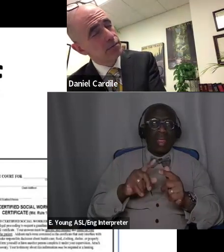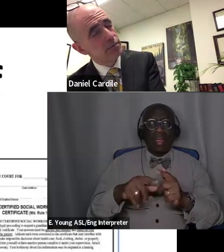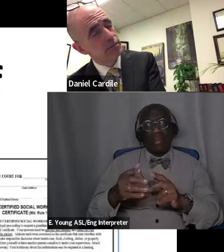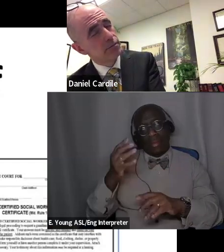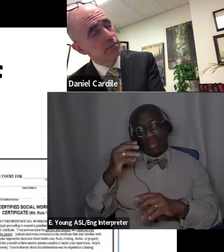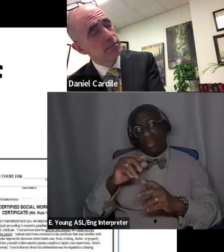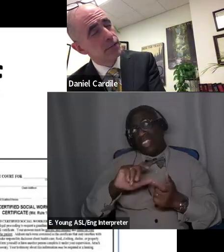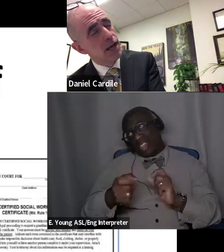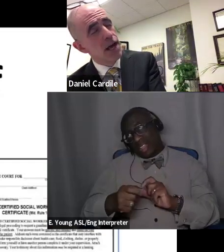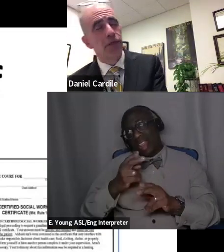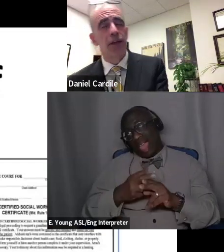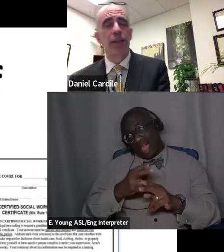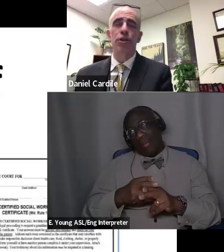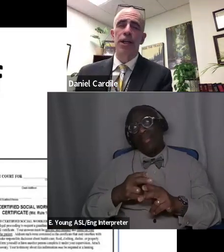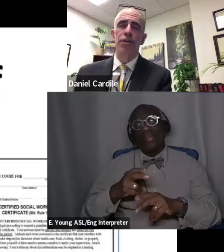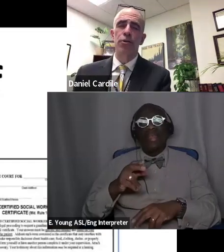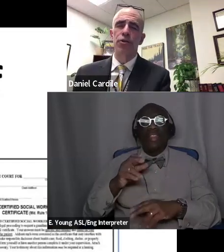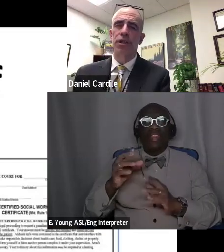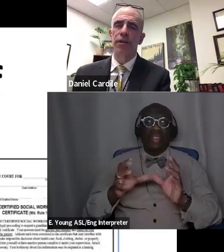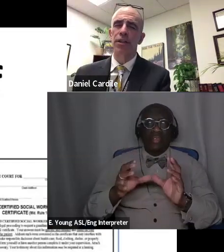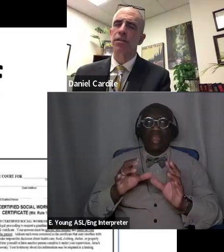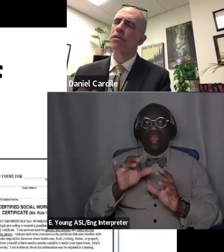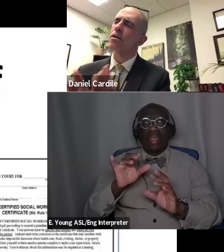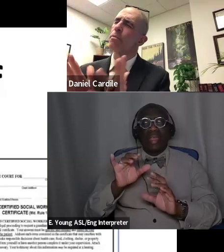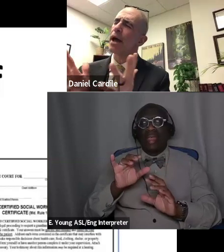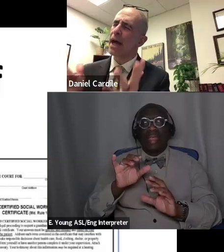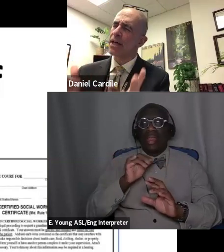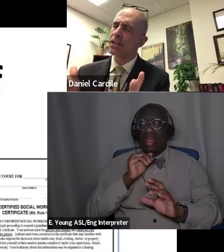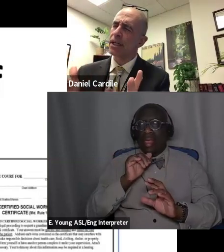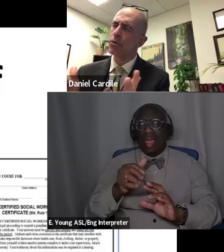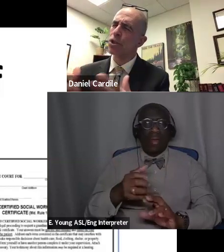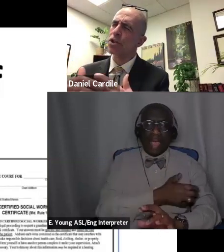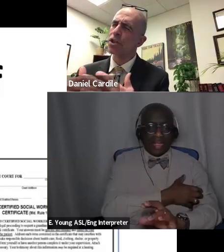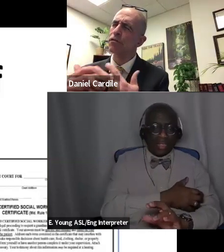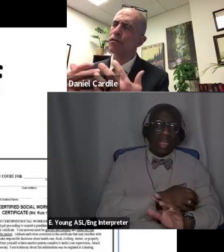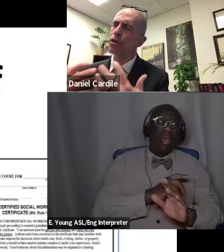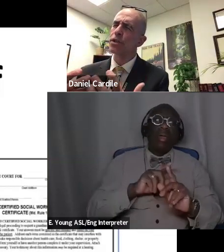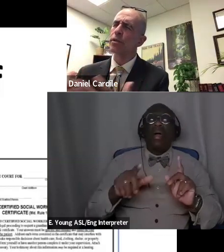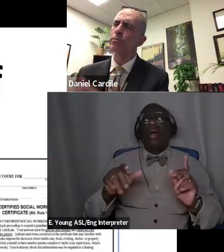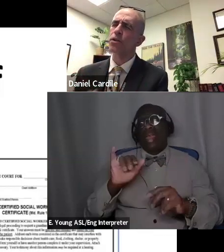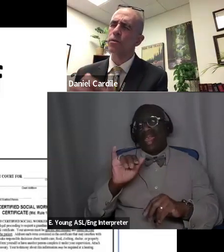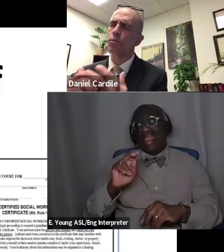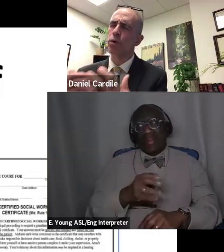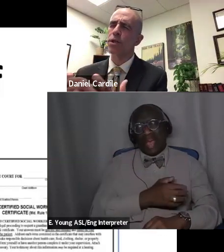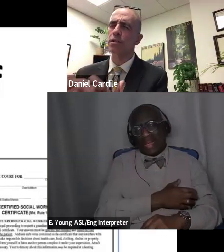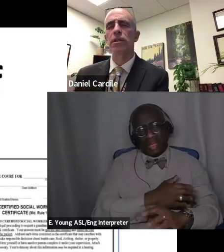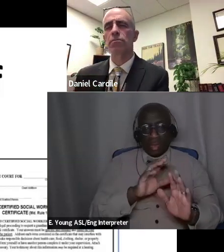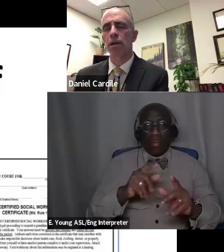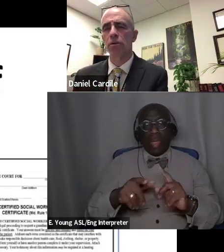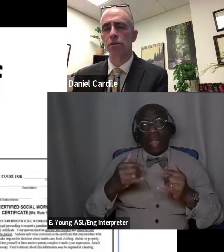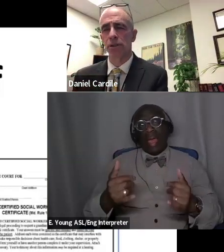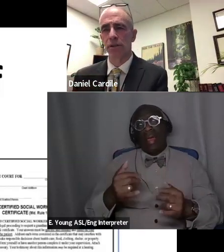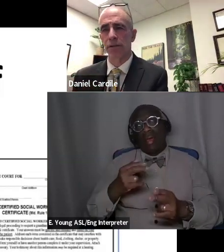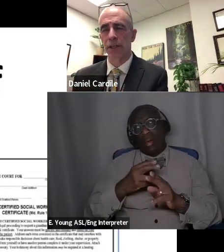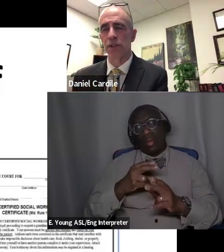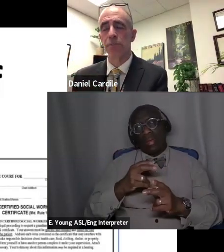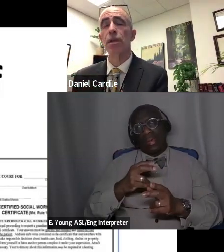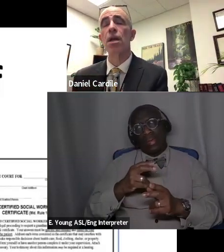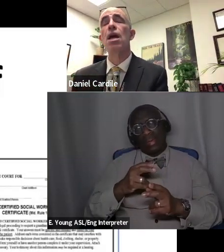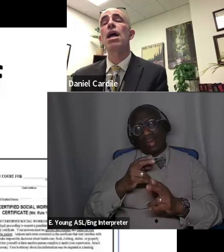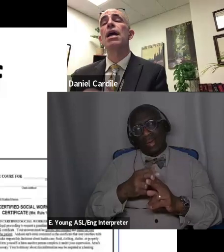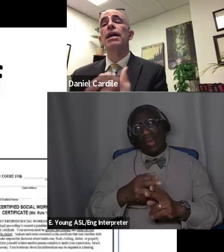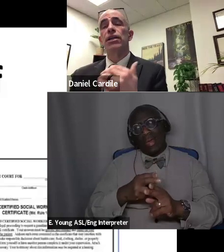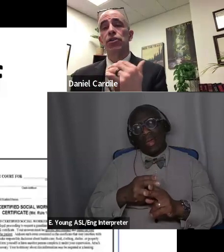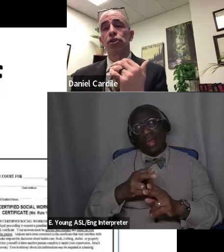incapacity. Then they were changed to certificates of capacity, which is confusing because the point of these medical